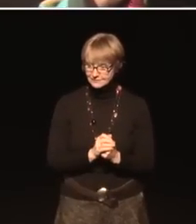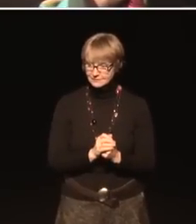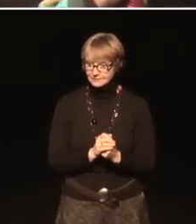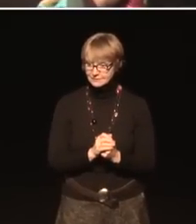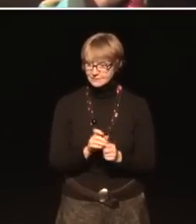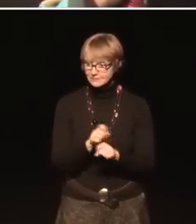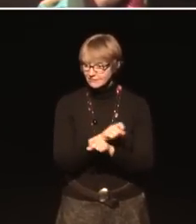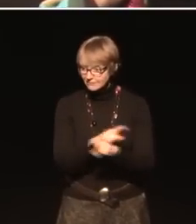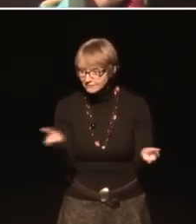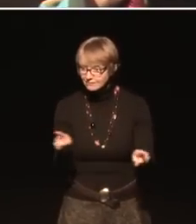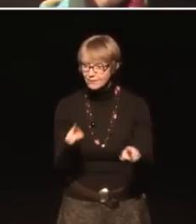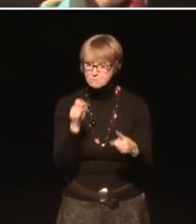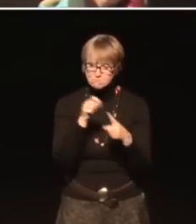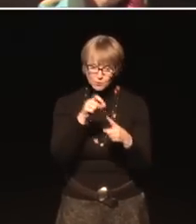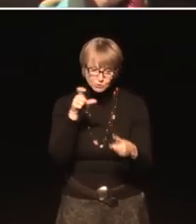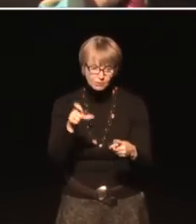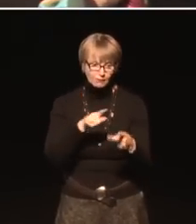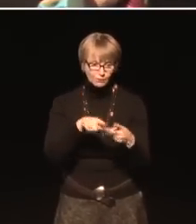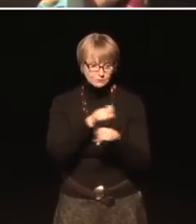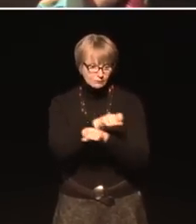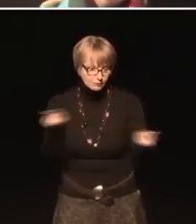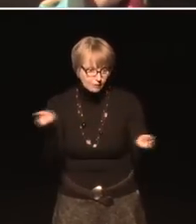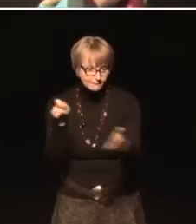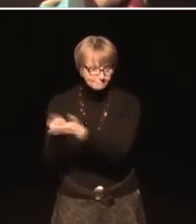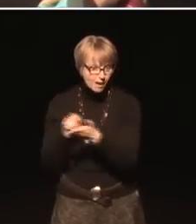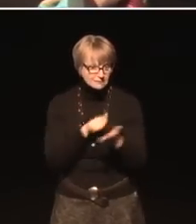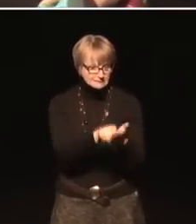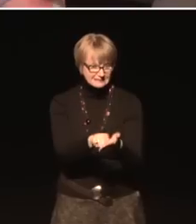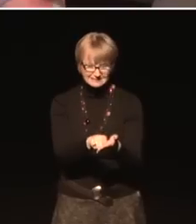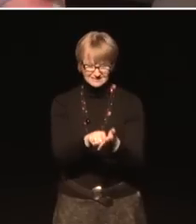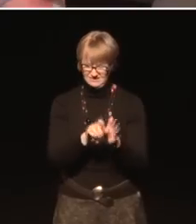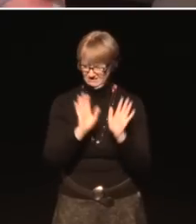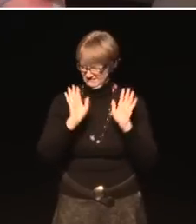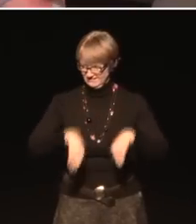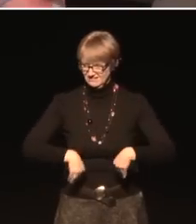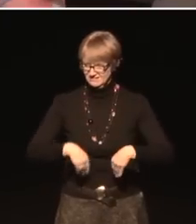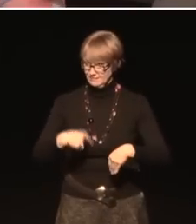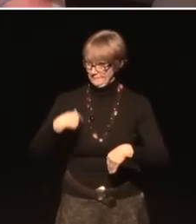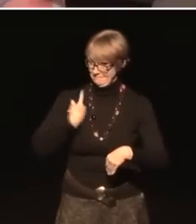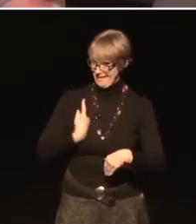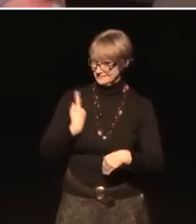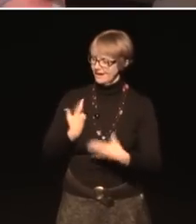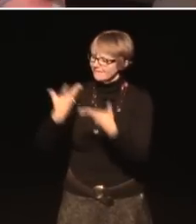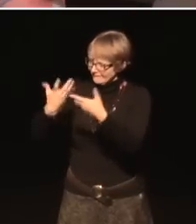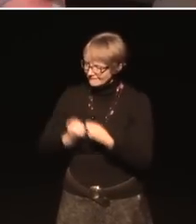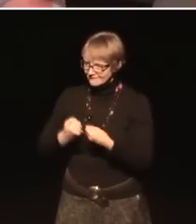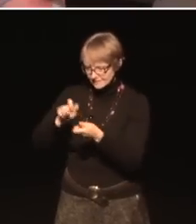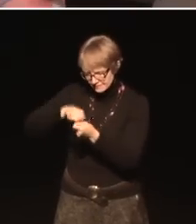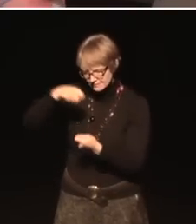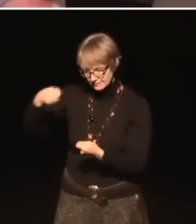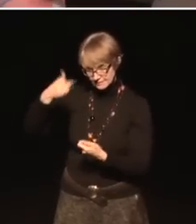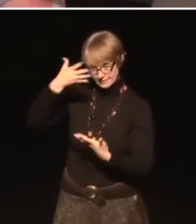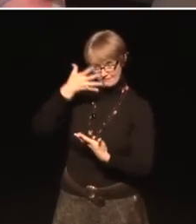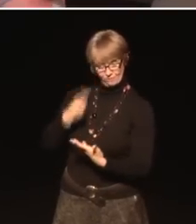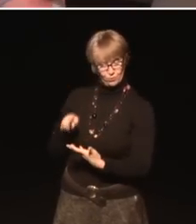marketing thing just does my head in. It makes no sense to me. I don't read junk mail. So if I don't know you, I ain't gonna read your mail. It's